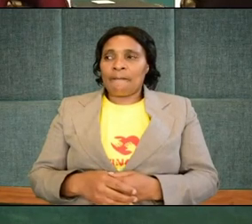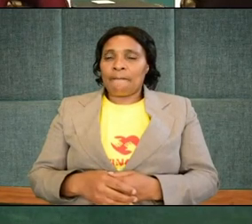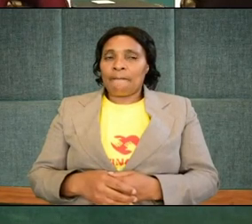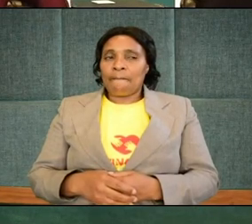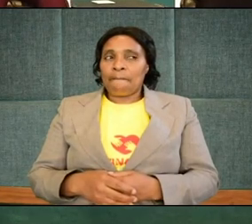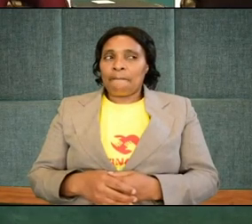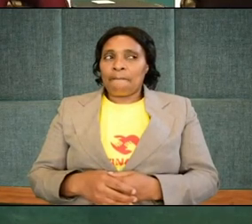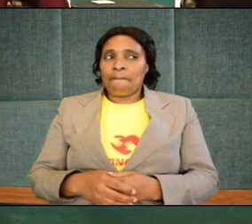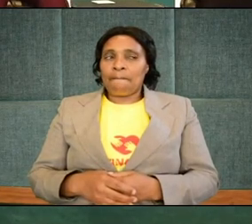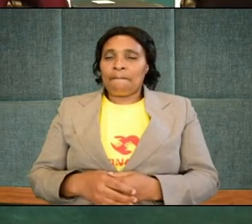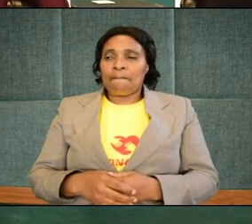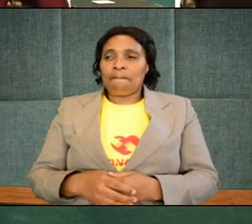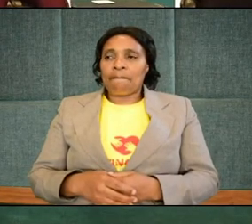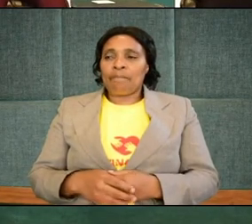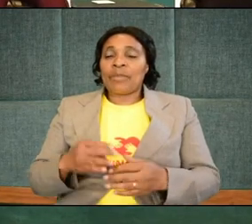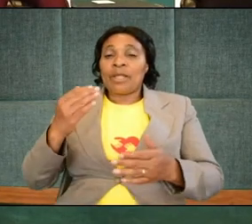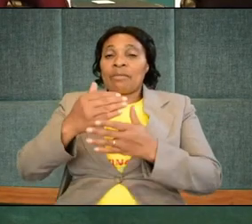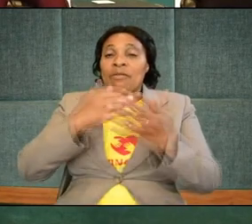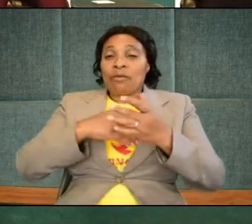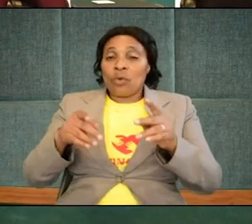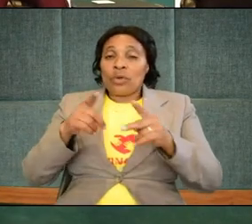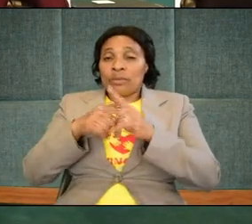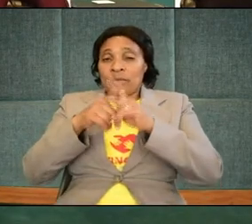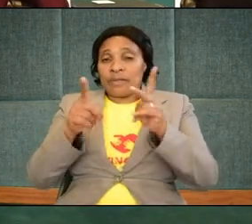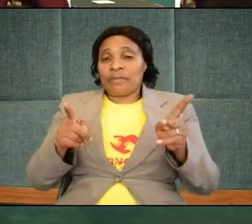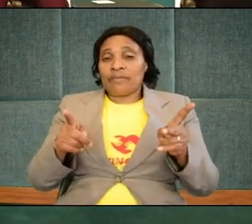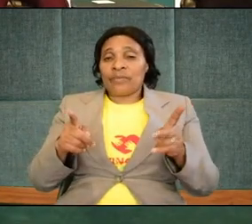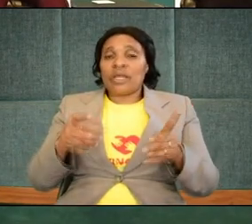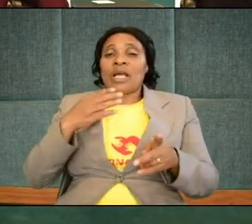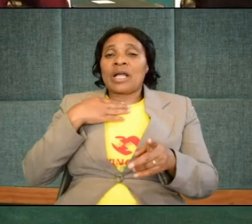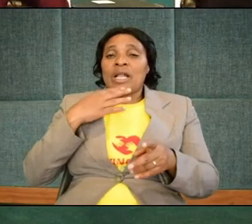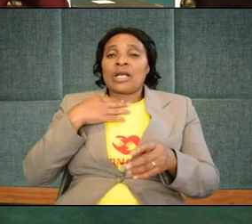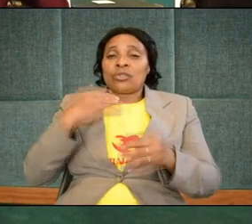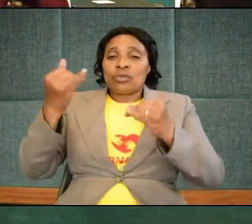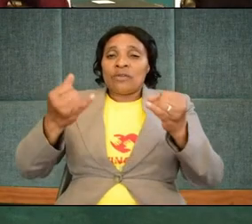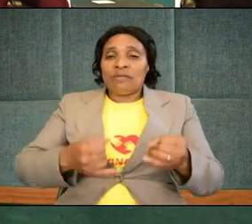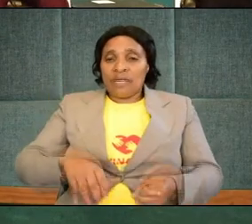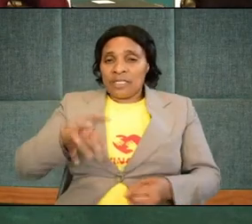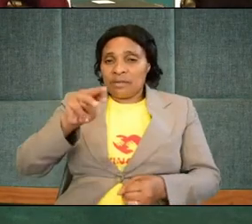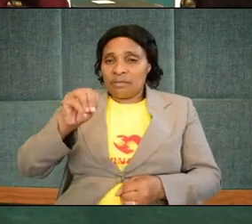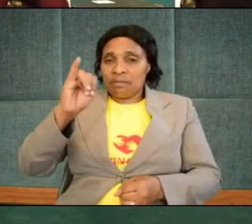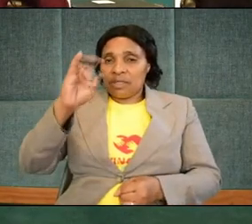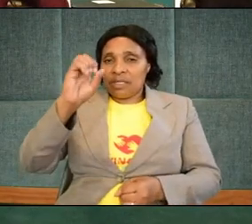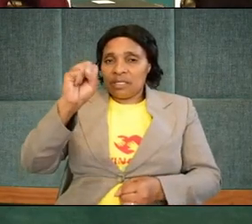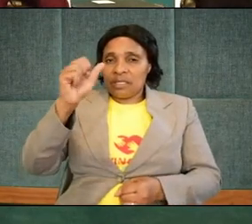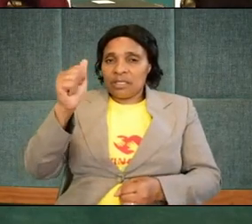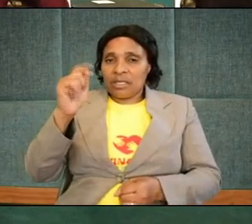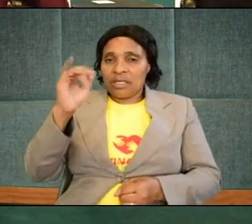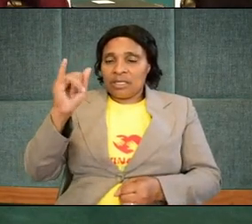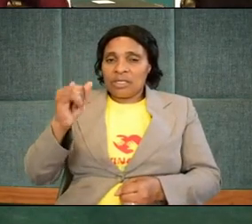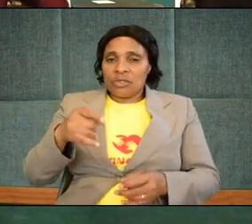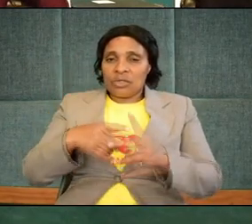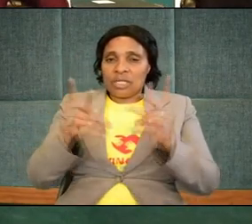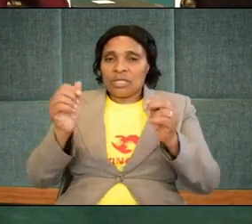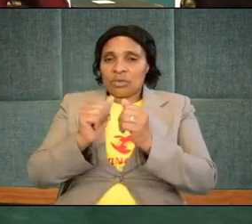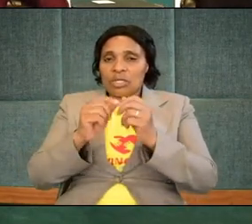Thank you. Before we begin, I'd like to invite Misati to start us off with a word of